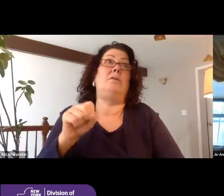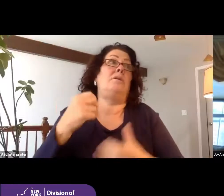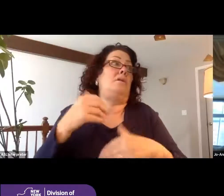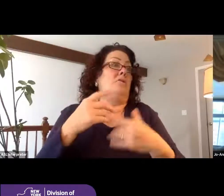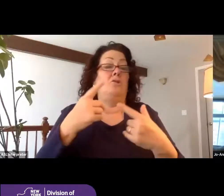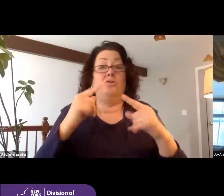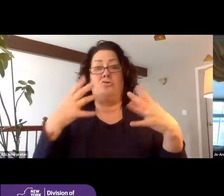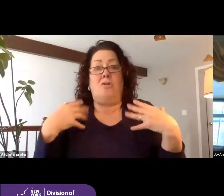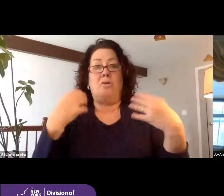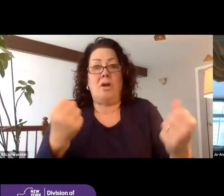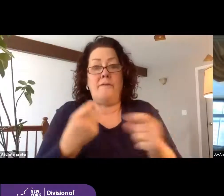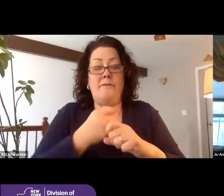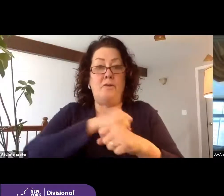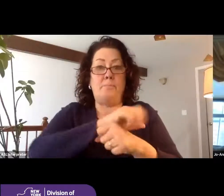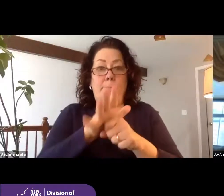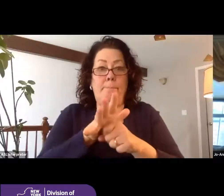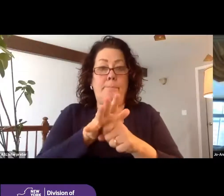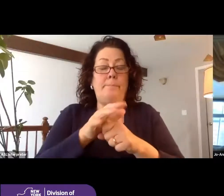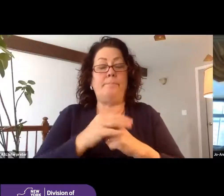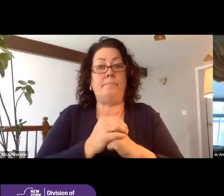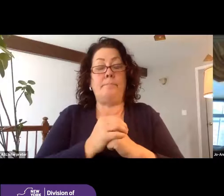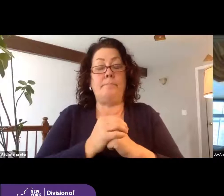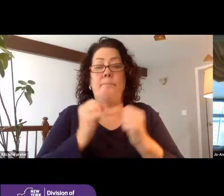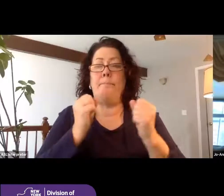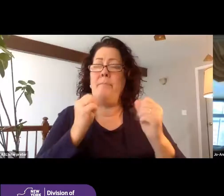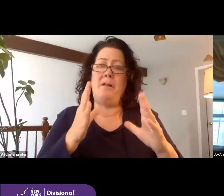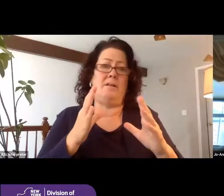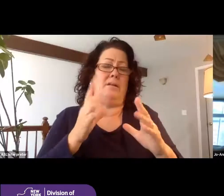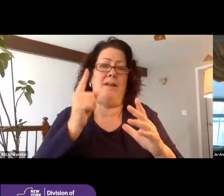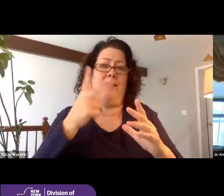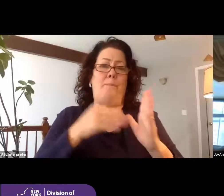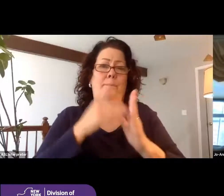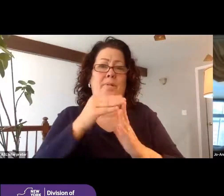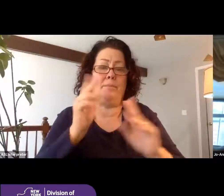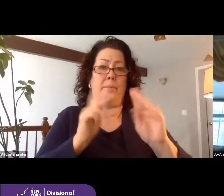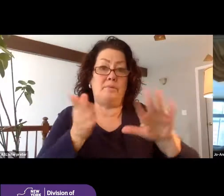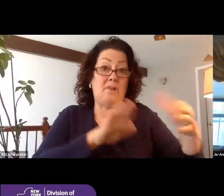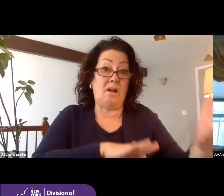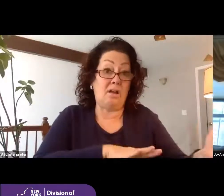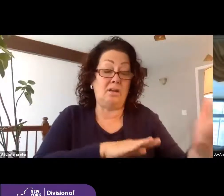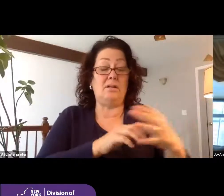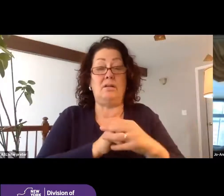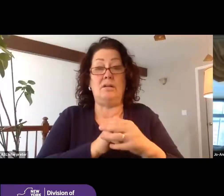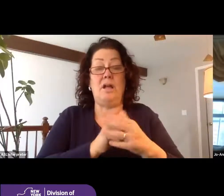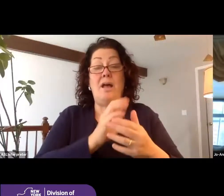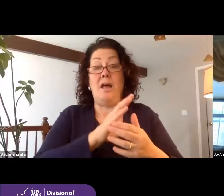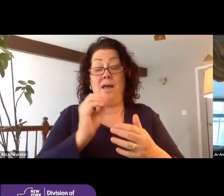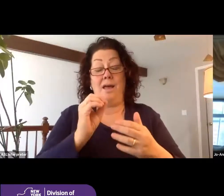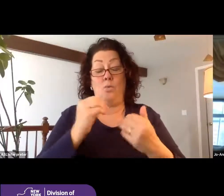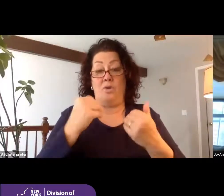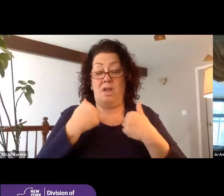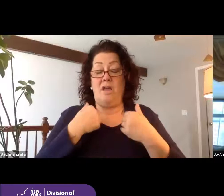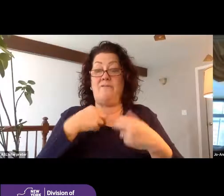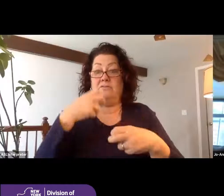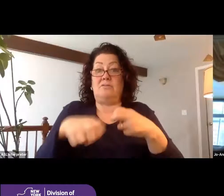claimed the lives of more than 500,000 Americans. And the country is continuing to tackle tough systemic discrimination